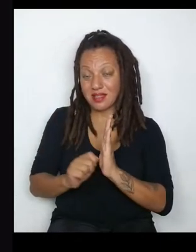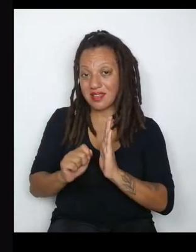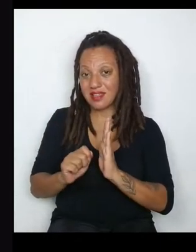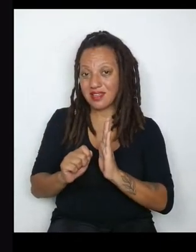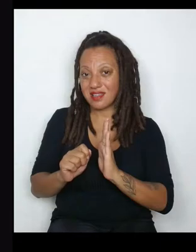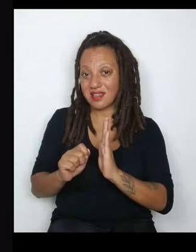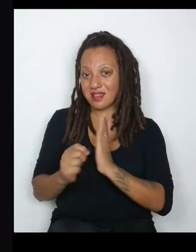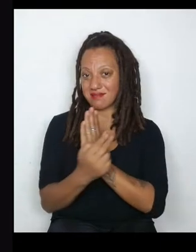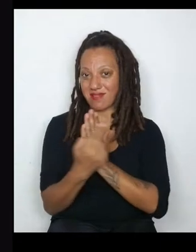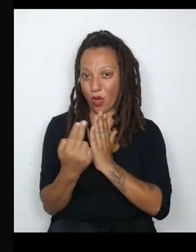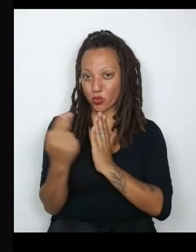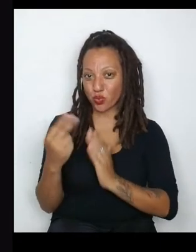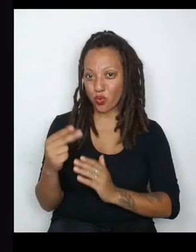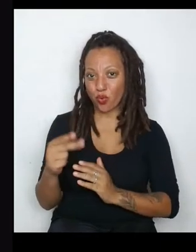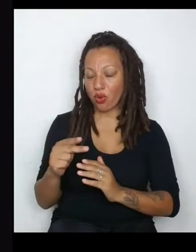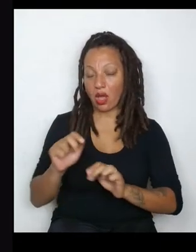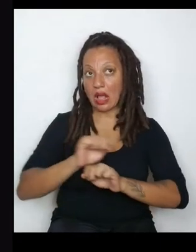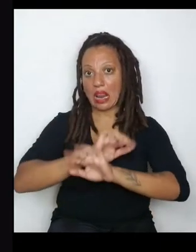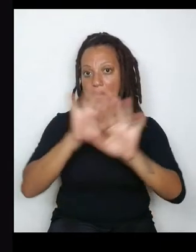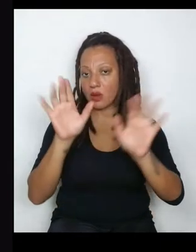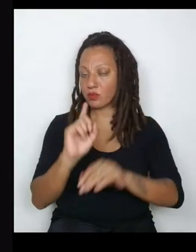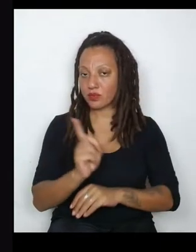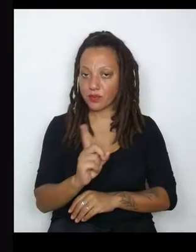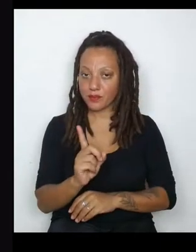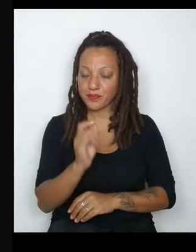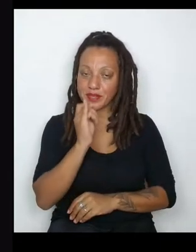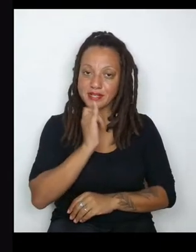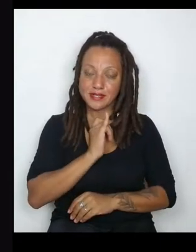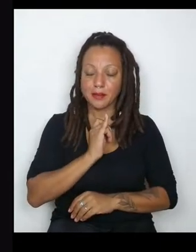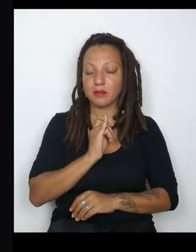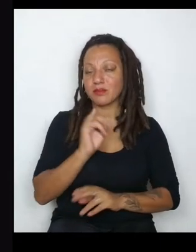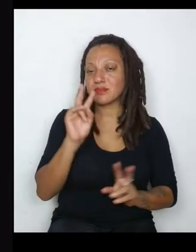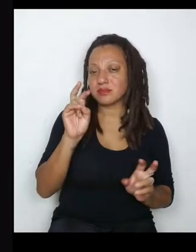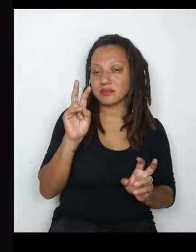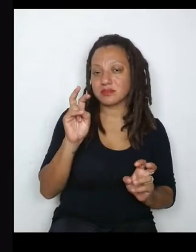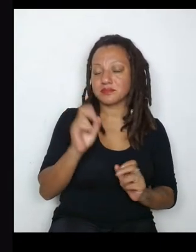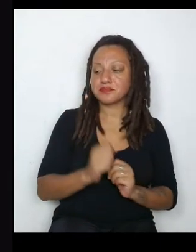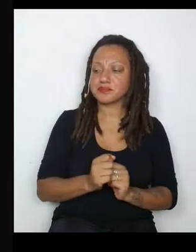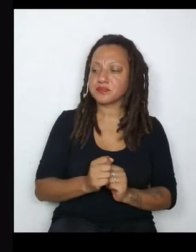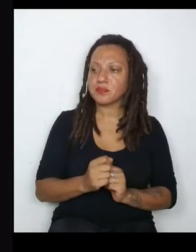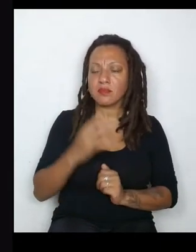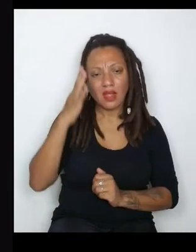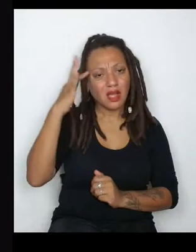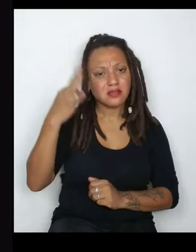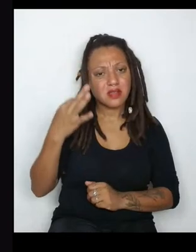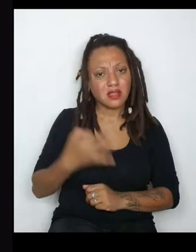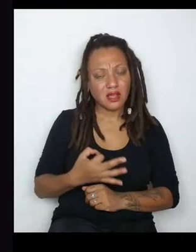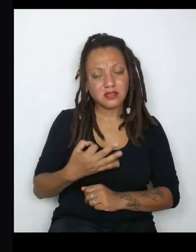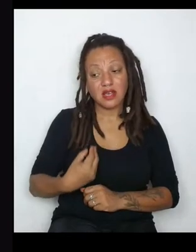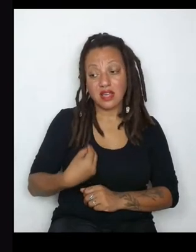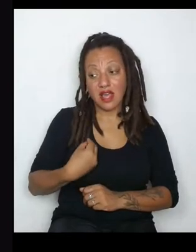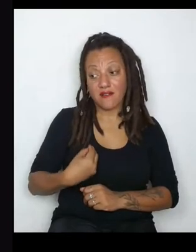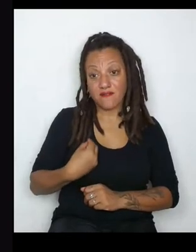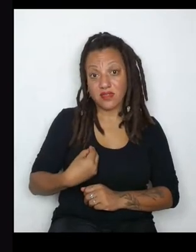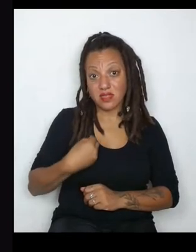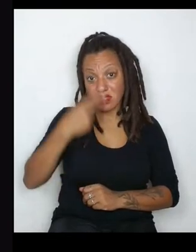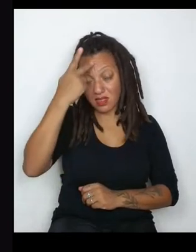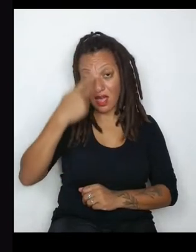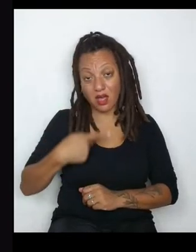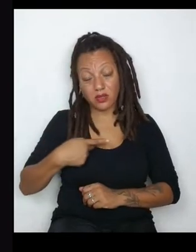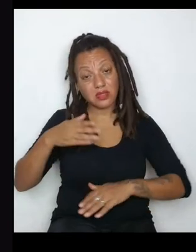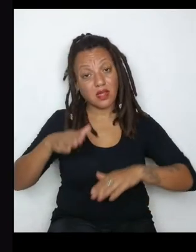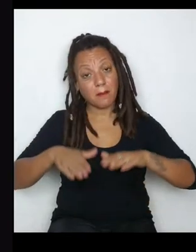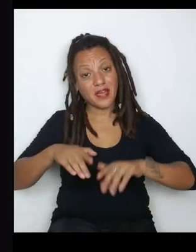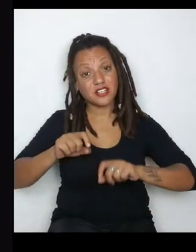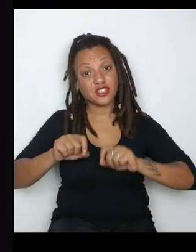but are we certain he asks that autobiography depends on reference as the photograph depends on